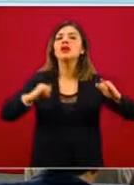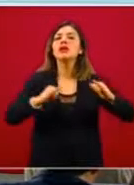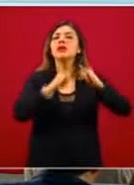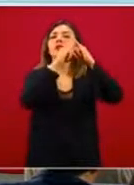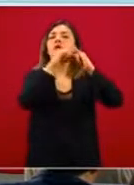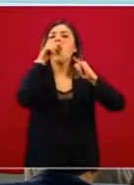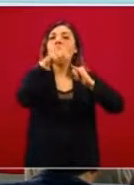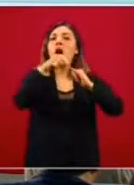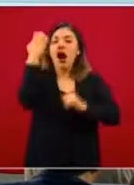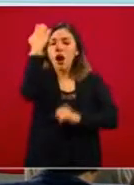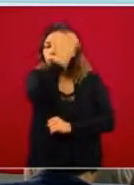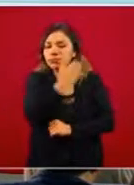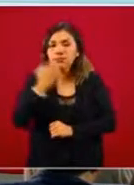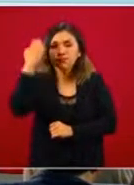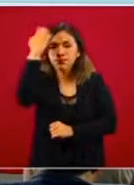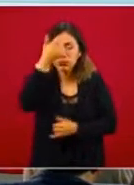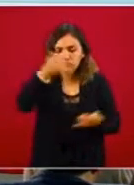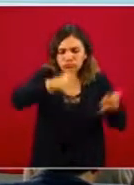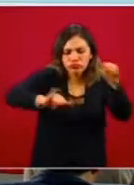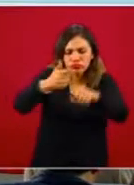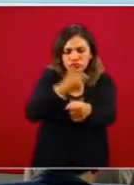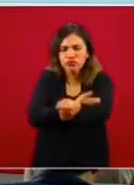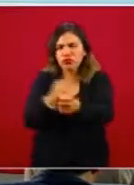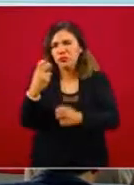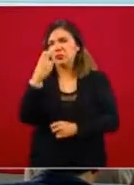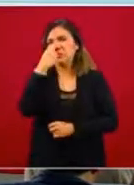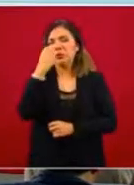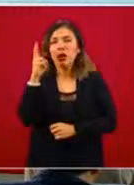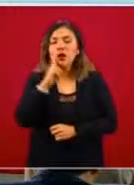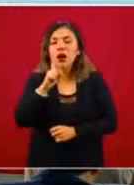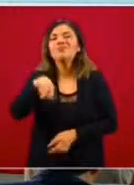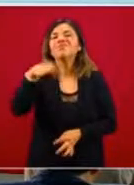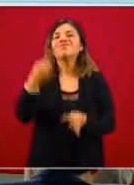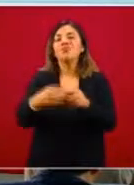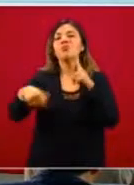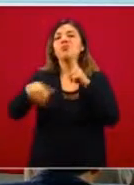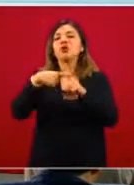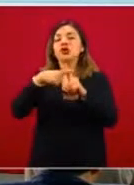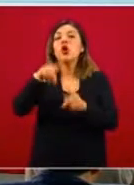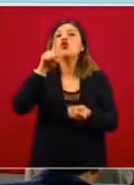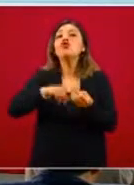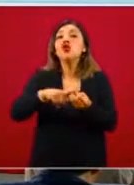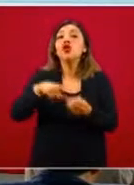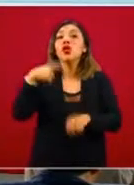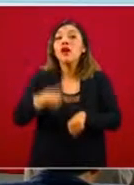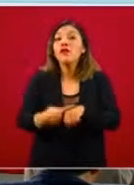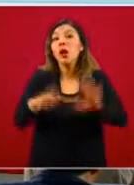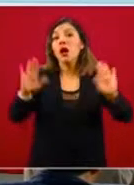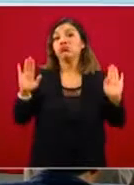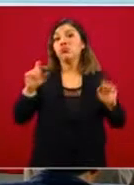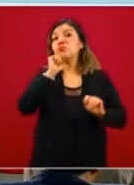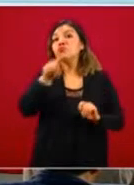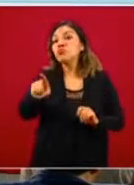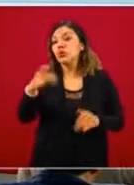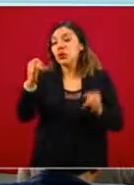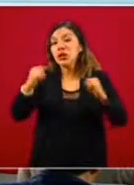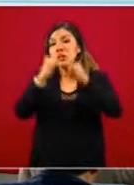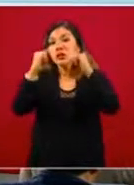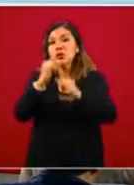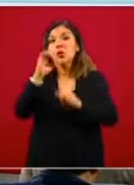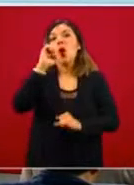by institution where their case was confirmed. That is to say, where they did a laboratory test and they were confirmed to